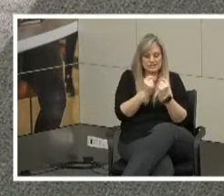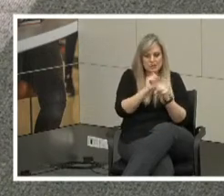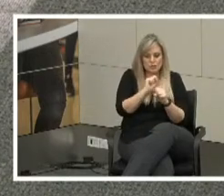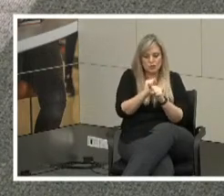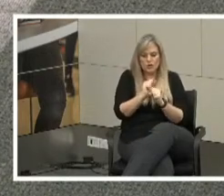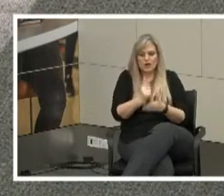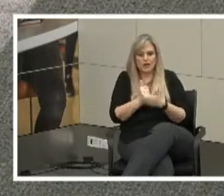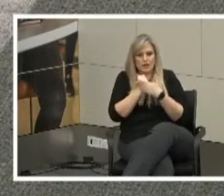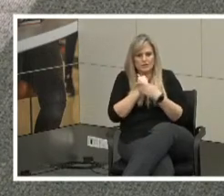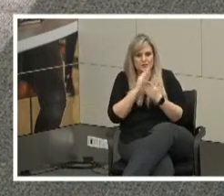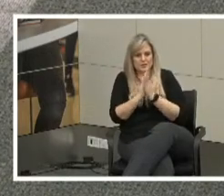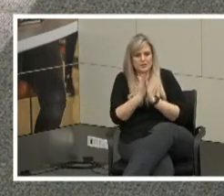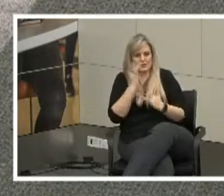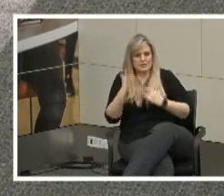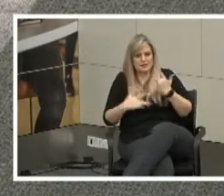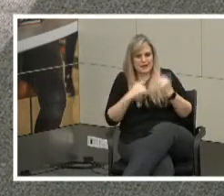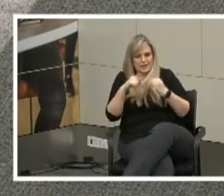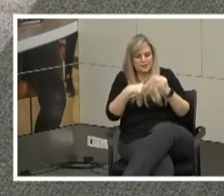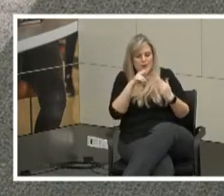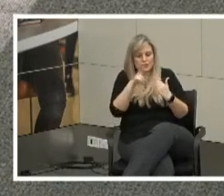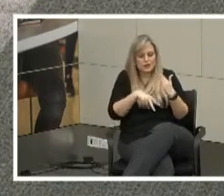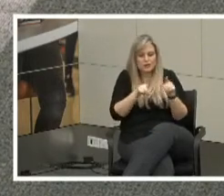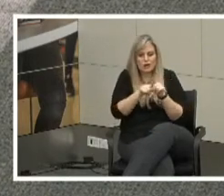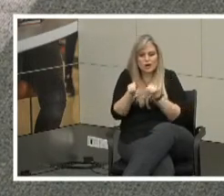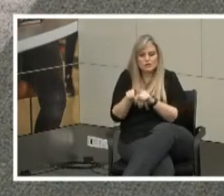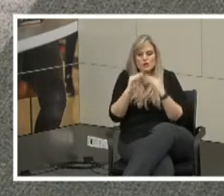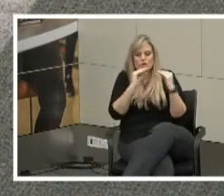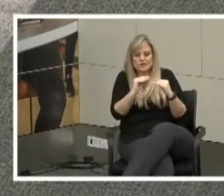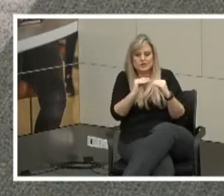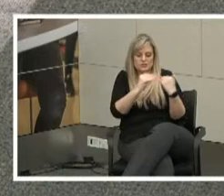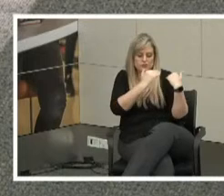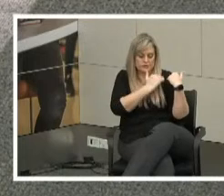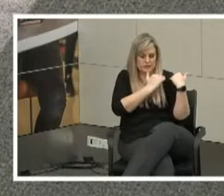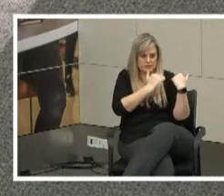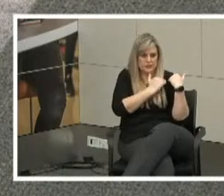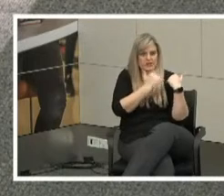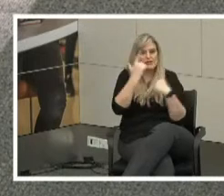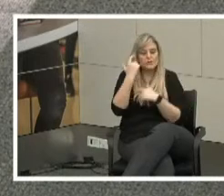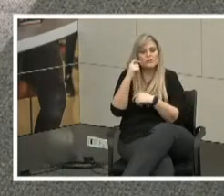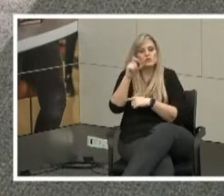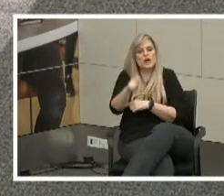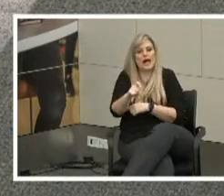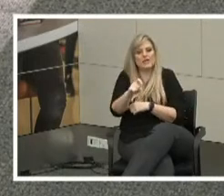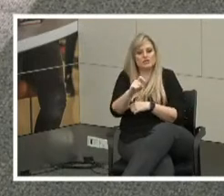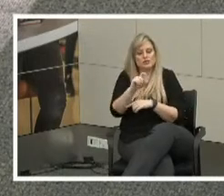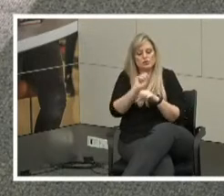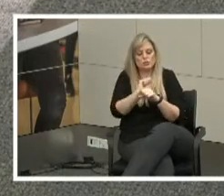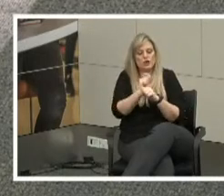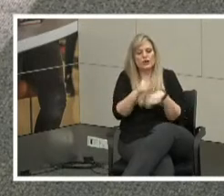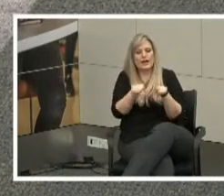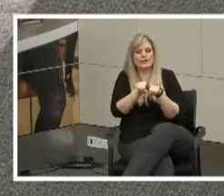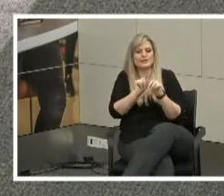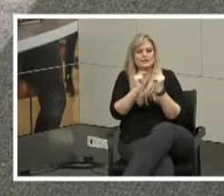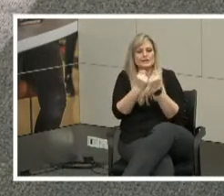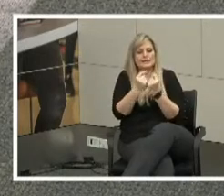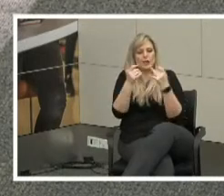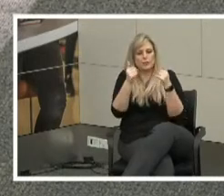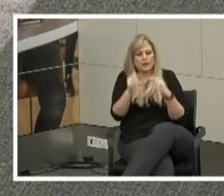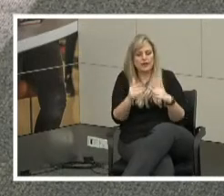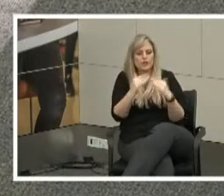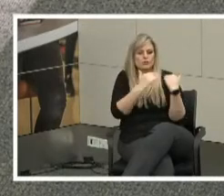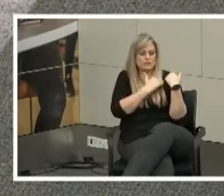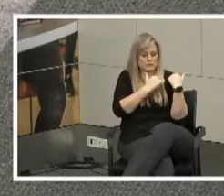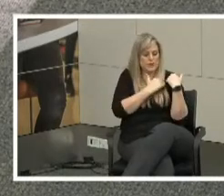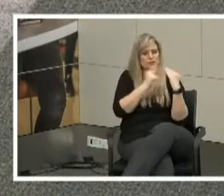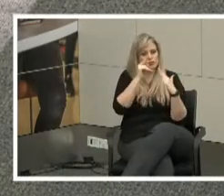excited about reading name that book also teaches kids responsibility because they have to be a team player and be responsible with reading their